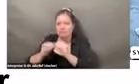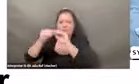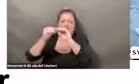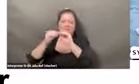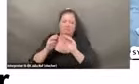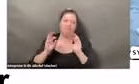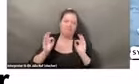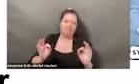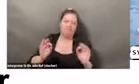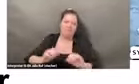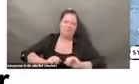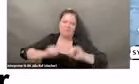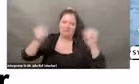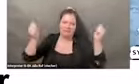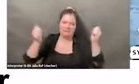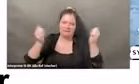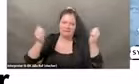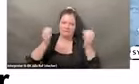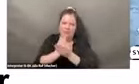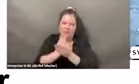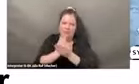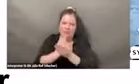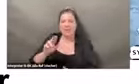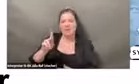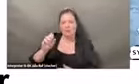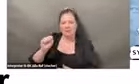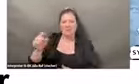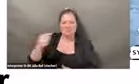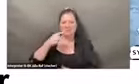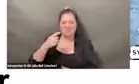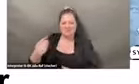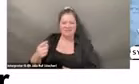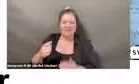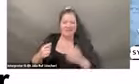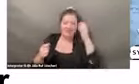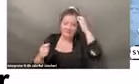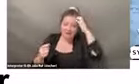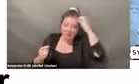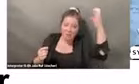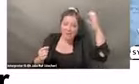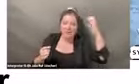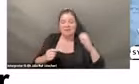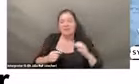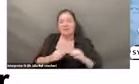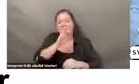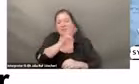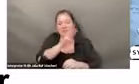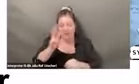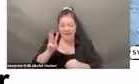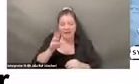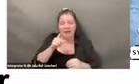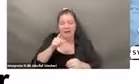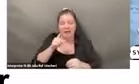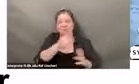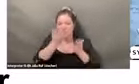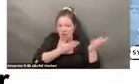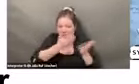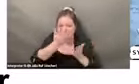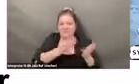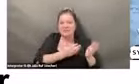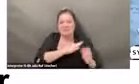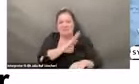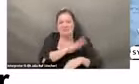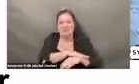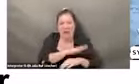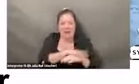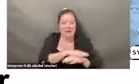that just like Lucas said, if every public sector body website had all the time and resources and money in the world and working